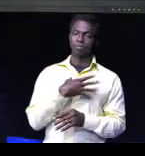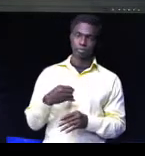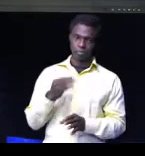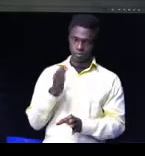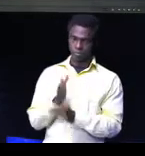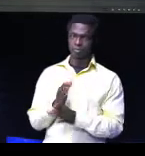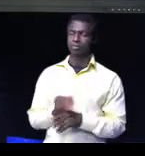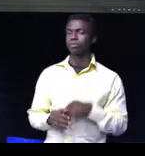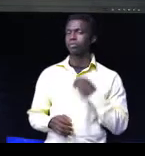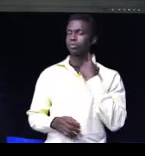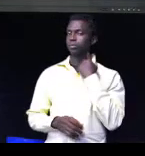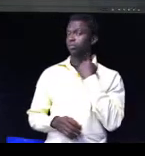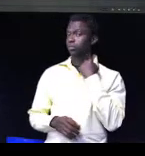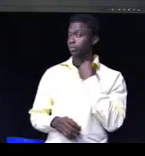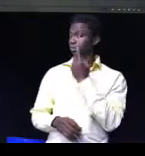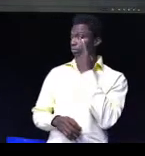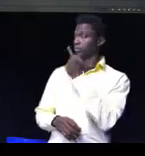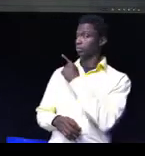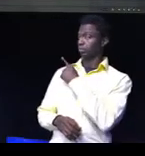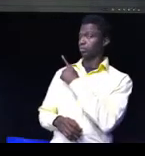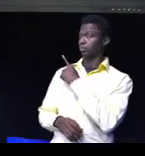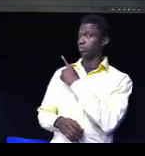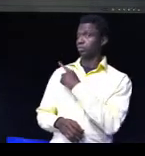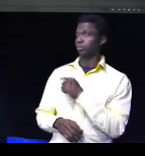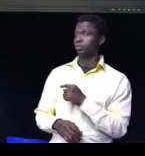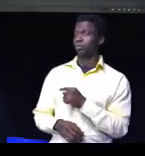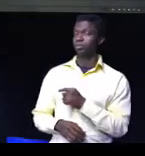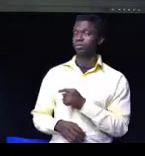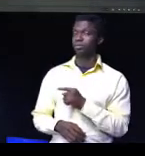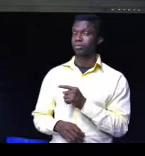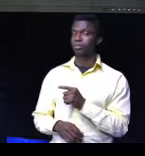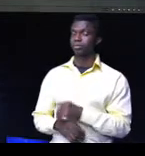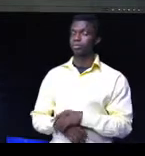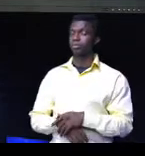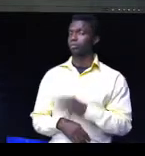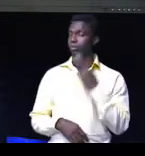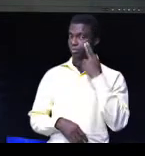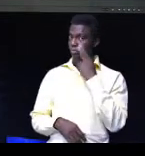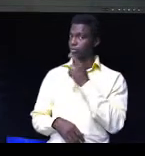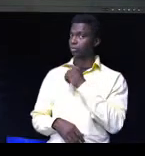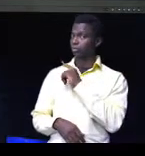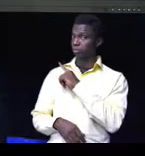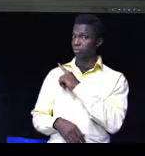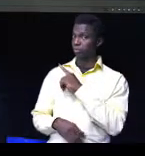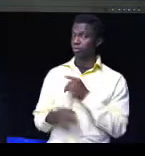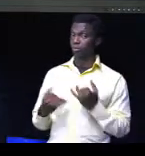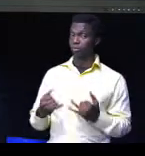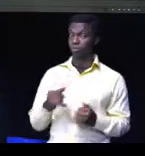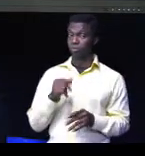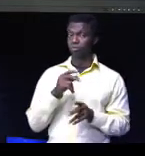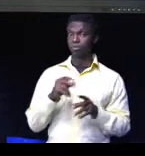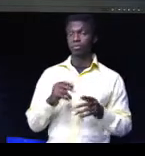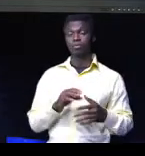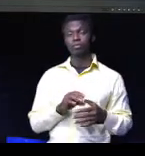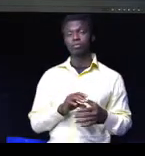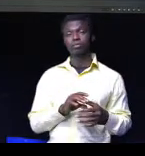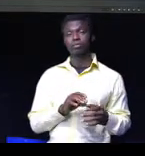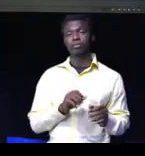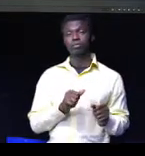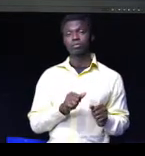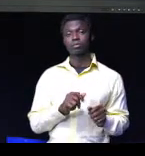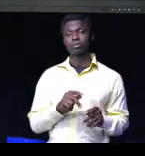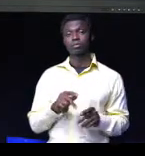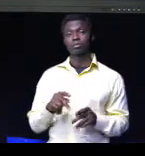1. Then another 101 will cross it. So 1, dash line 0, a dash line 1. Now, along the dashed